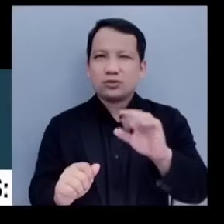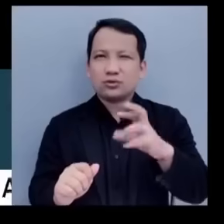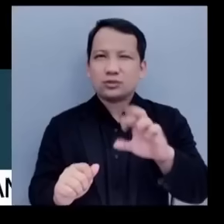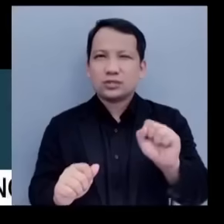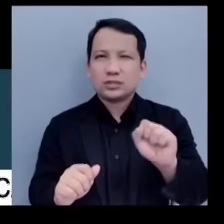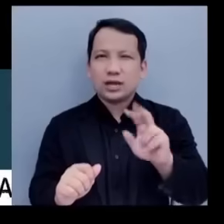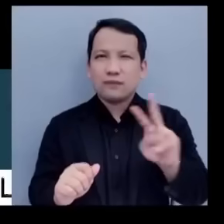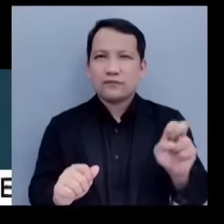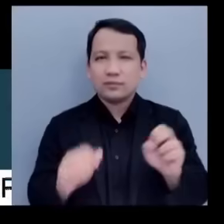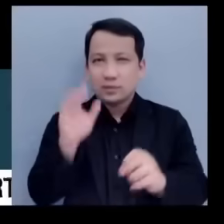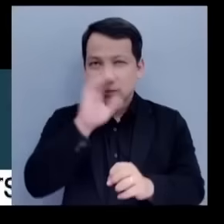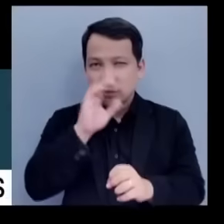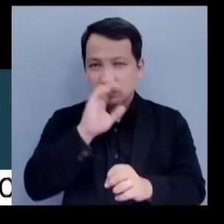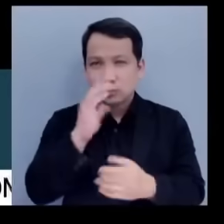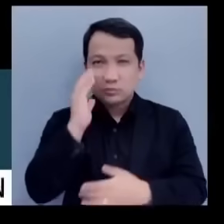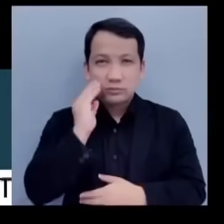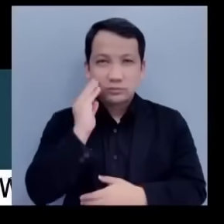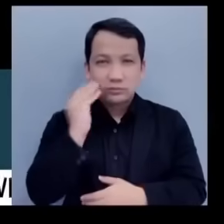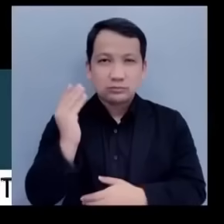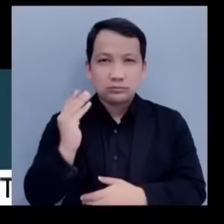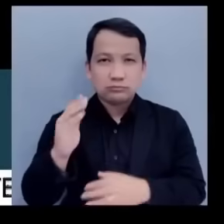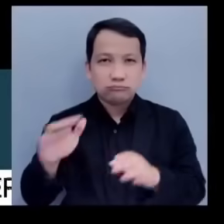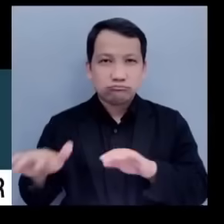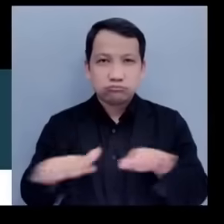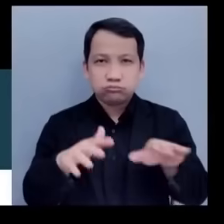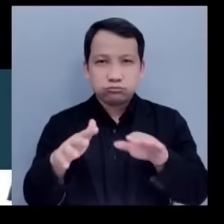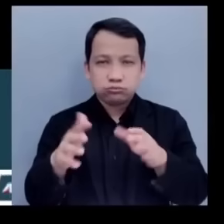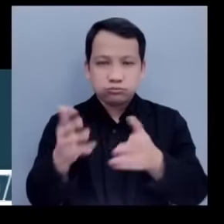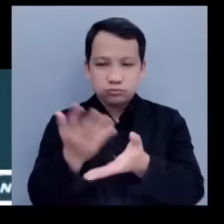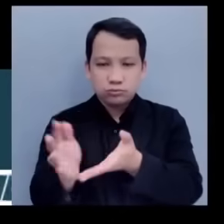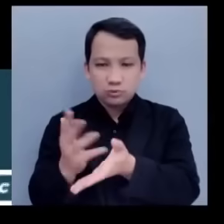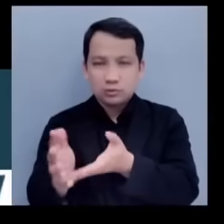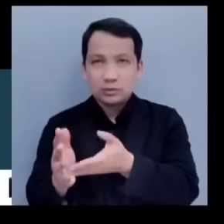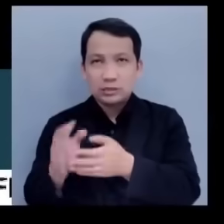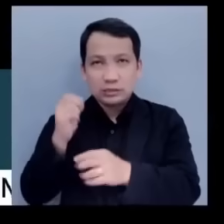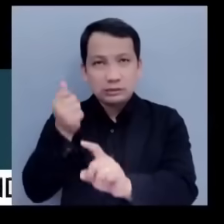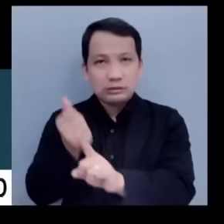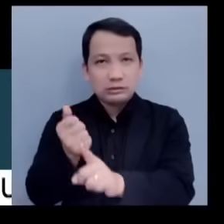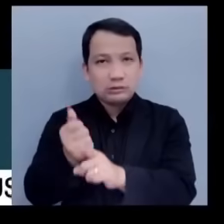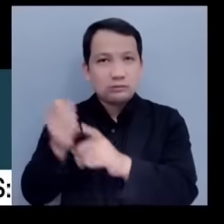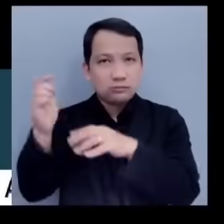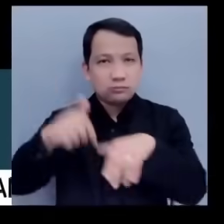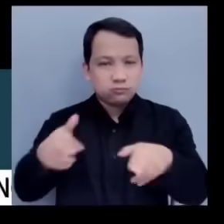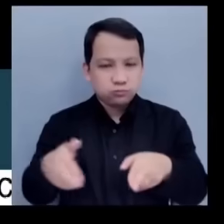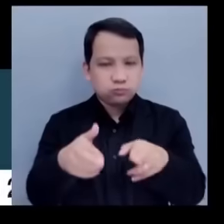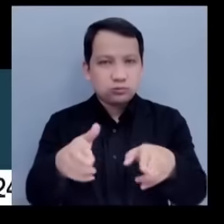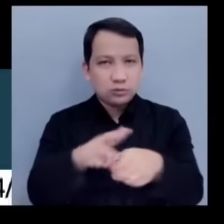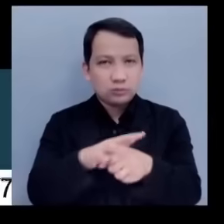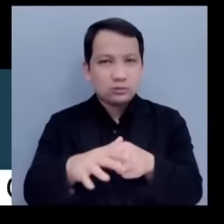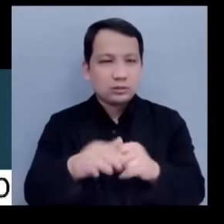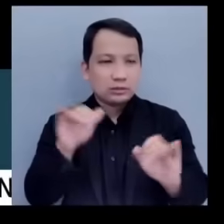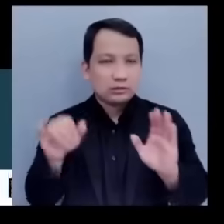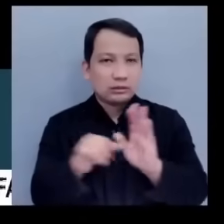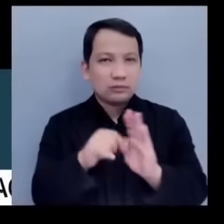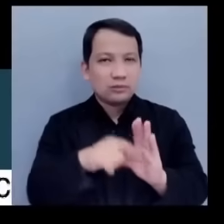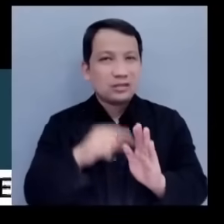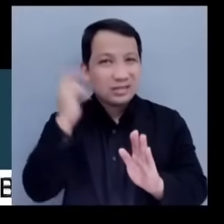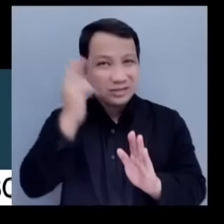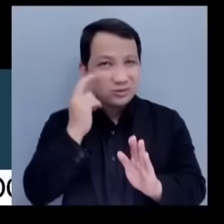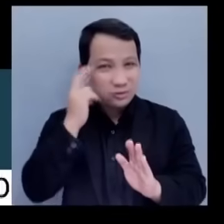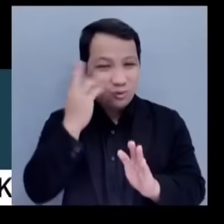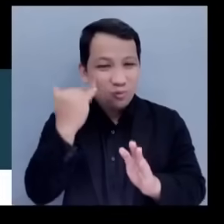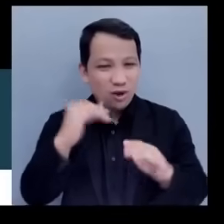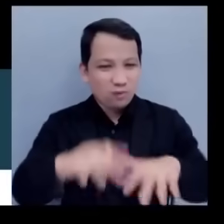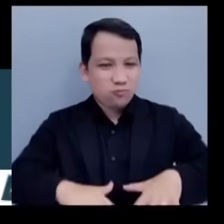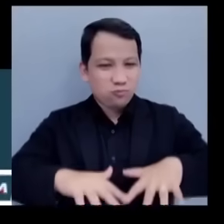City is also expediting the clearing of waste materials that were stacking up in a major river that has been identified as the cause of flood in its